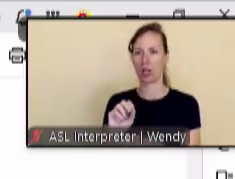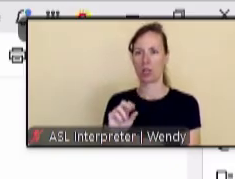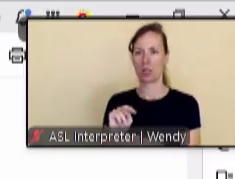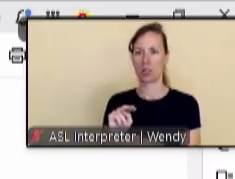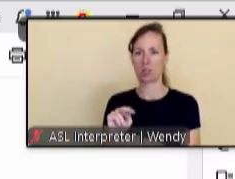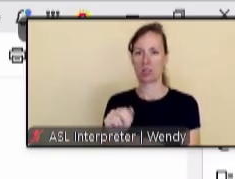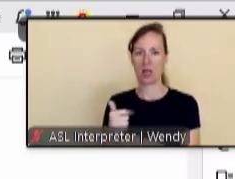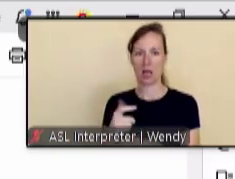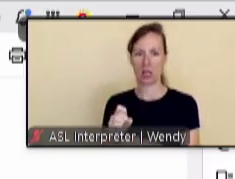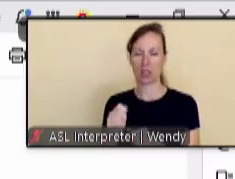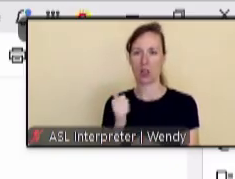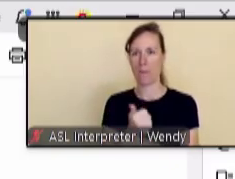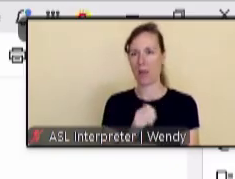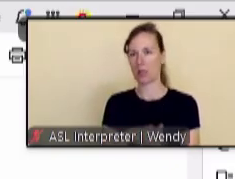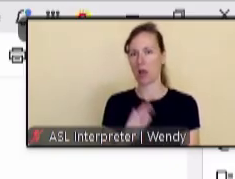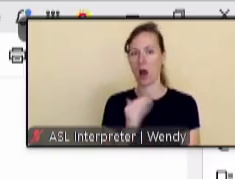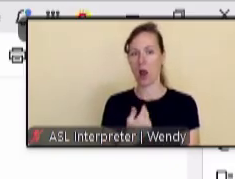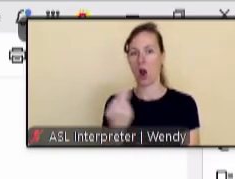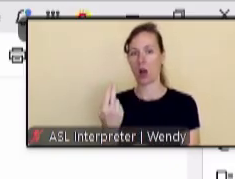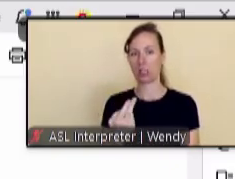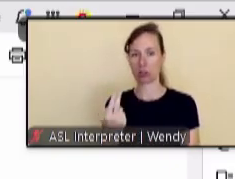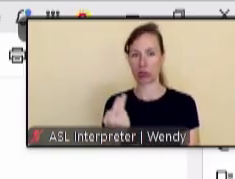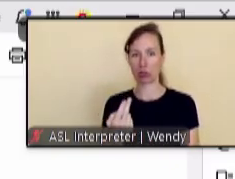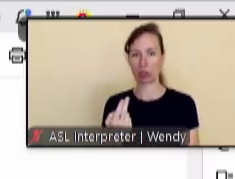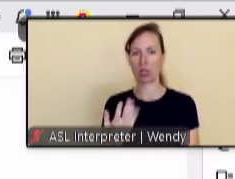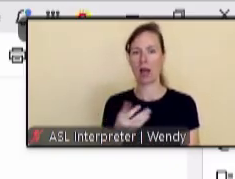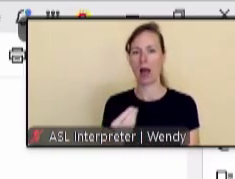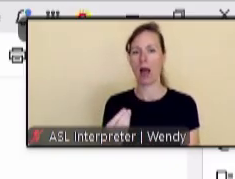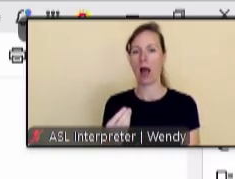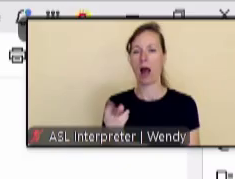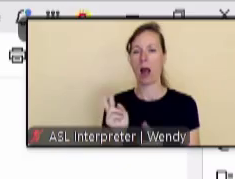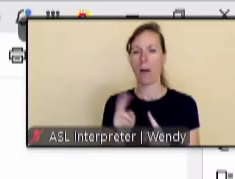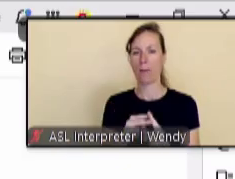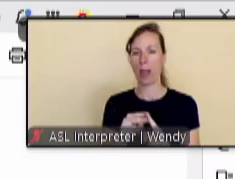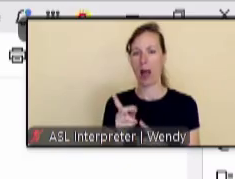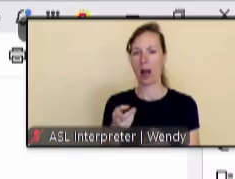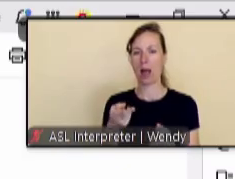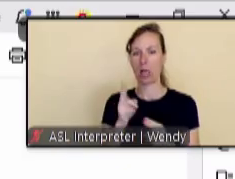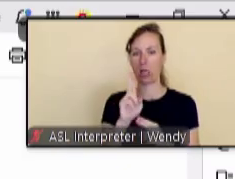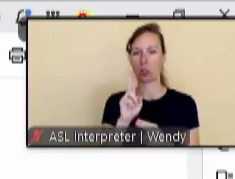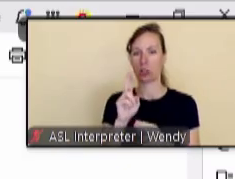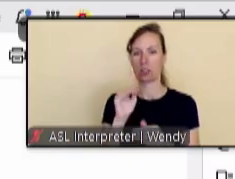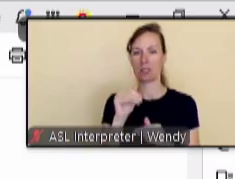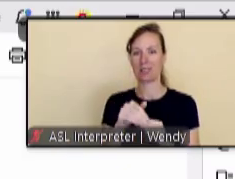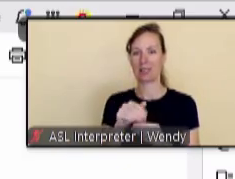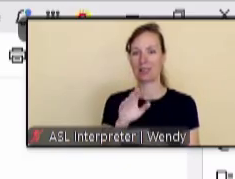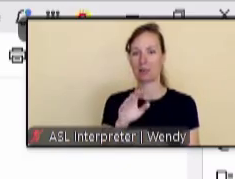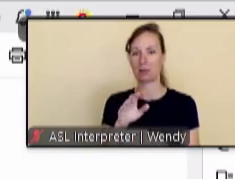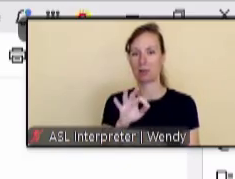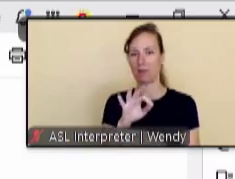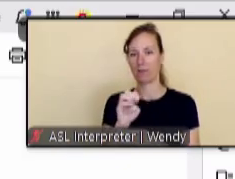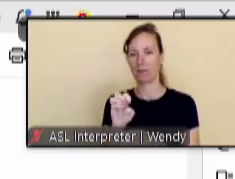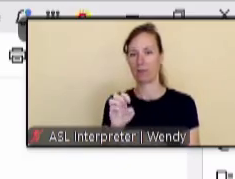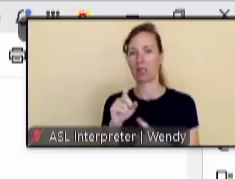the increase in the tipping fee to hopefully have sufficient funding to cover